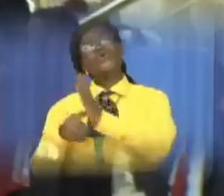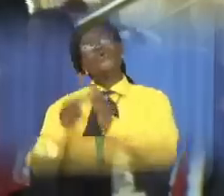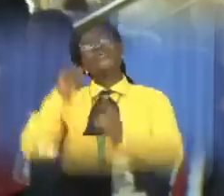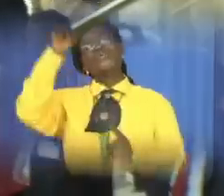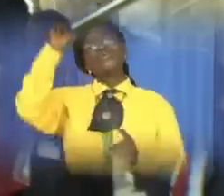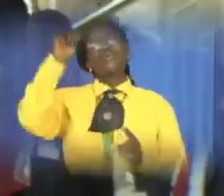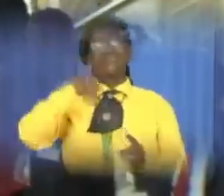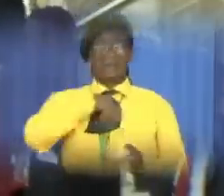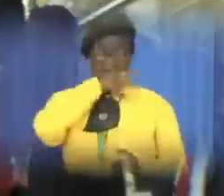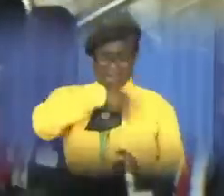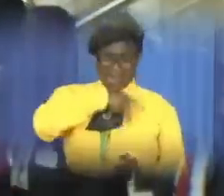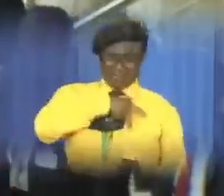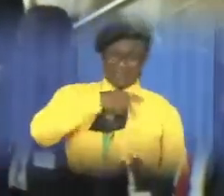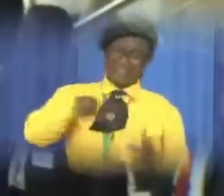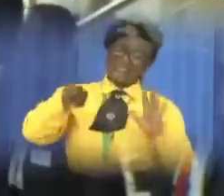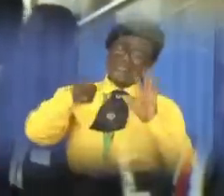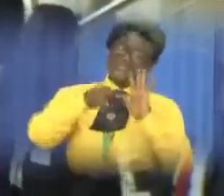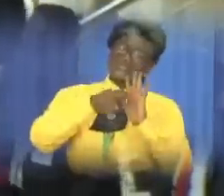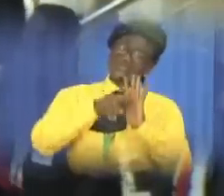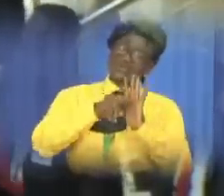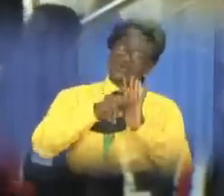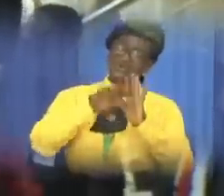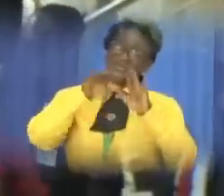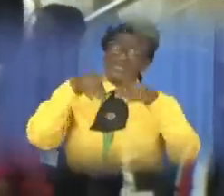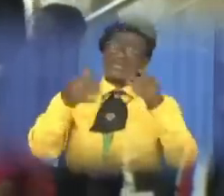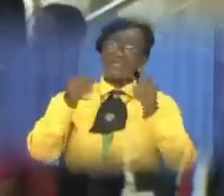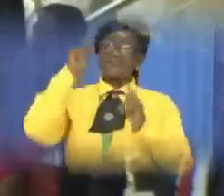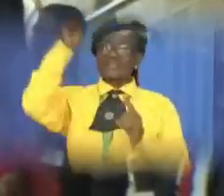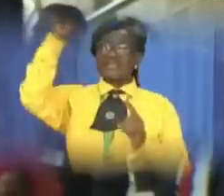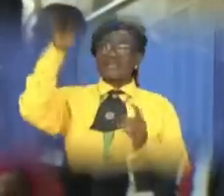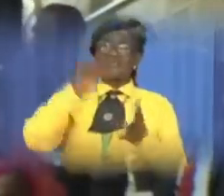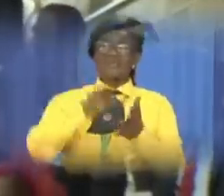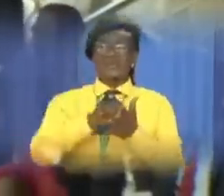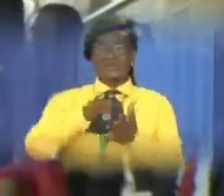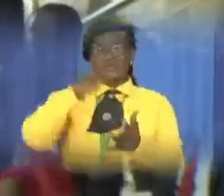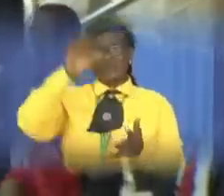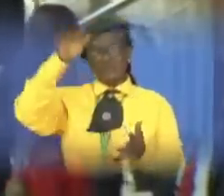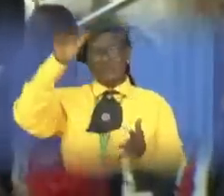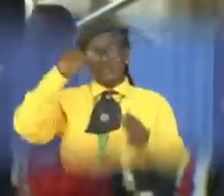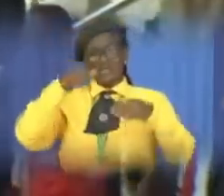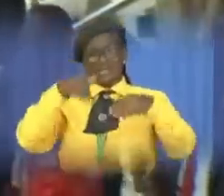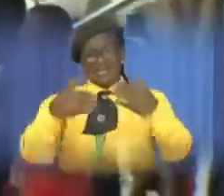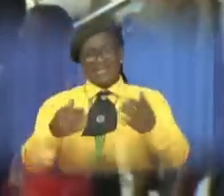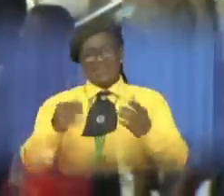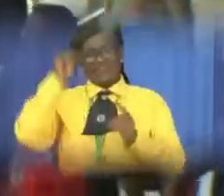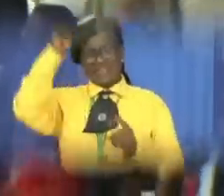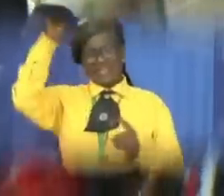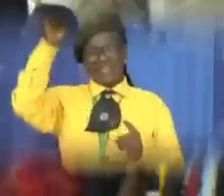Give him glory, give him honor, give him adoration. Bless his holy name.